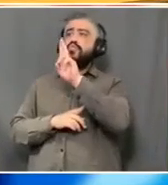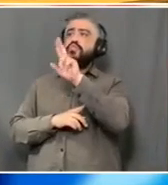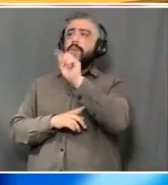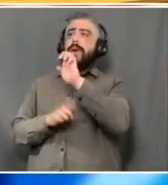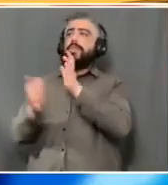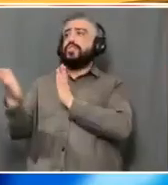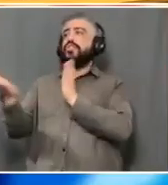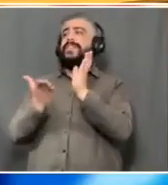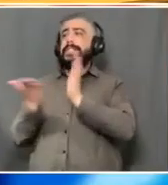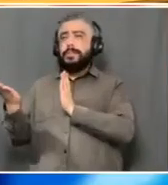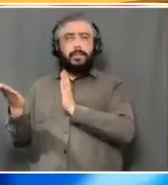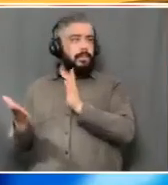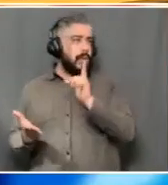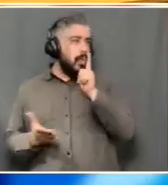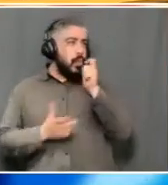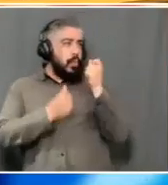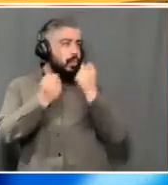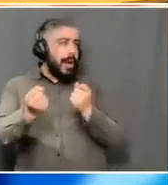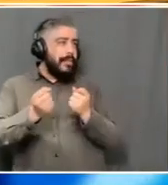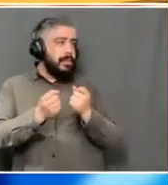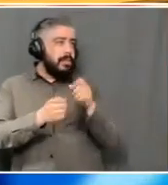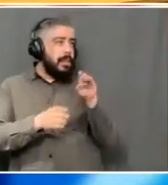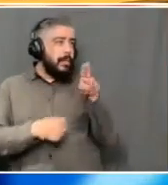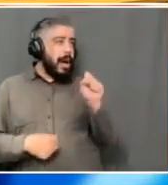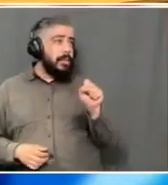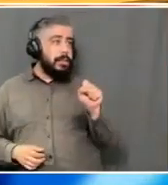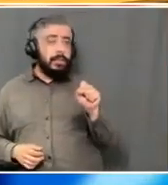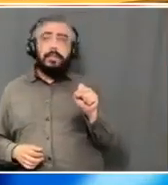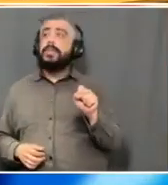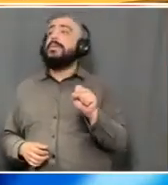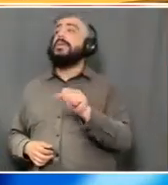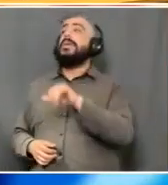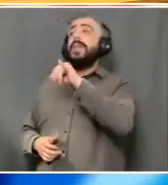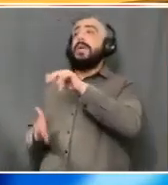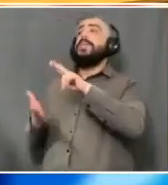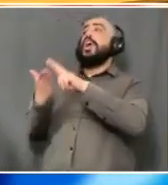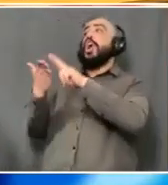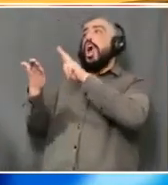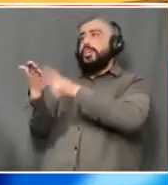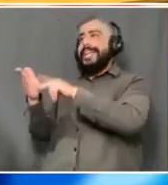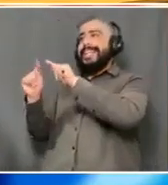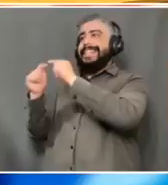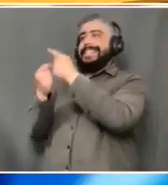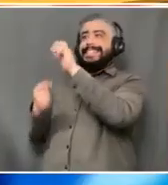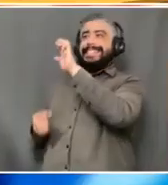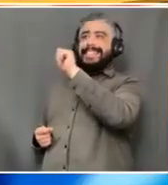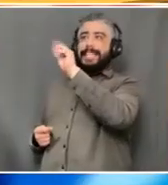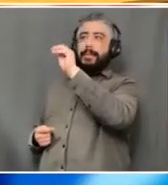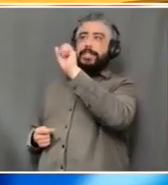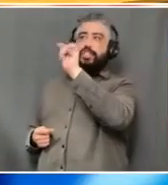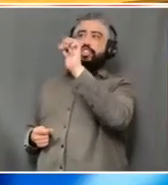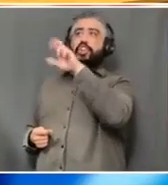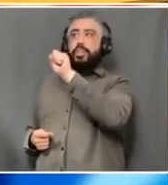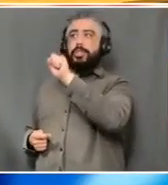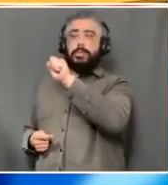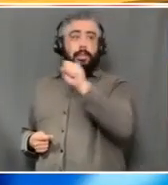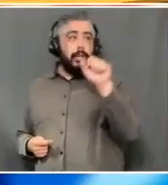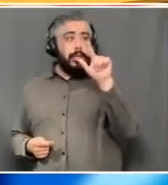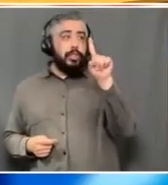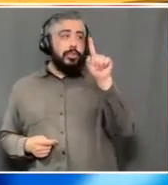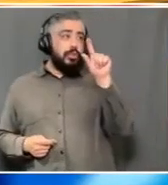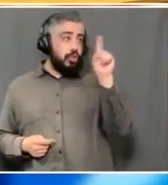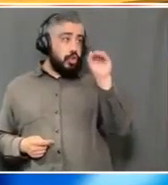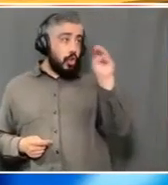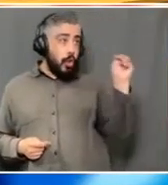Who drives the buses? It is contracted Teamsters drivers Zoom. through Zoom and